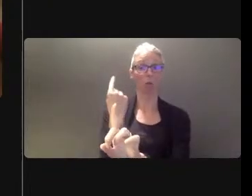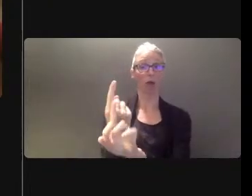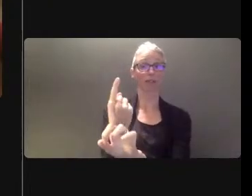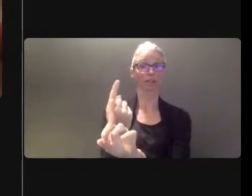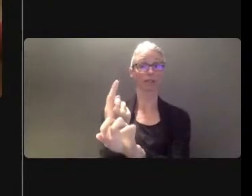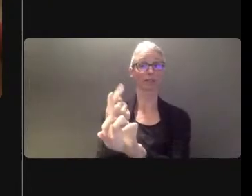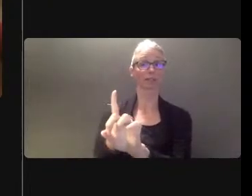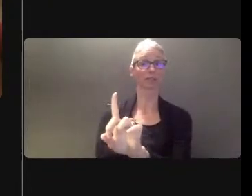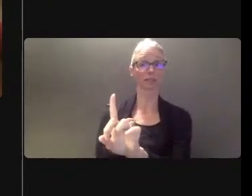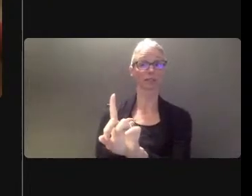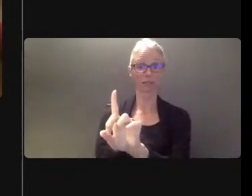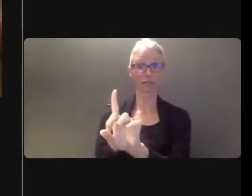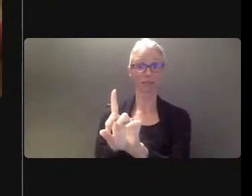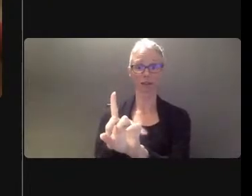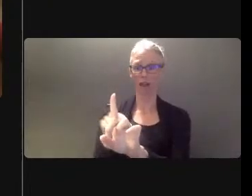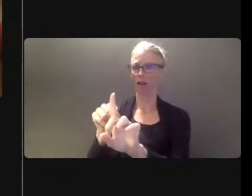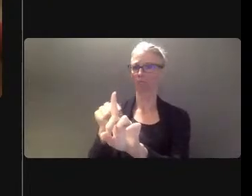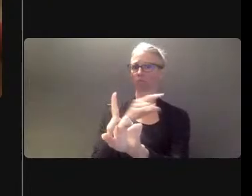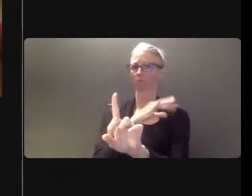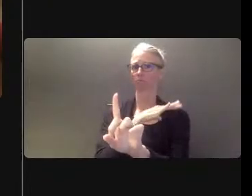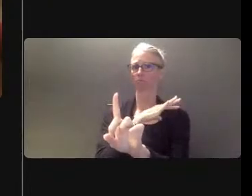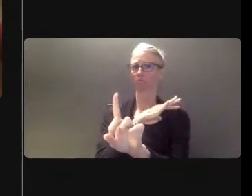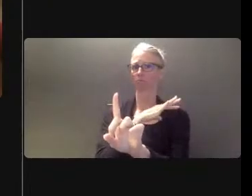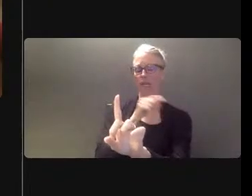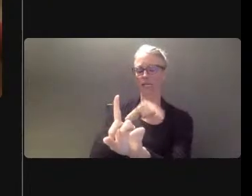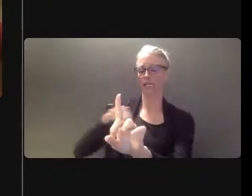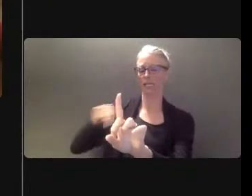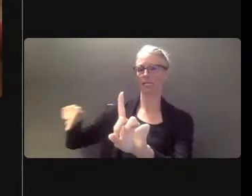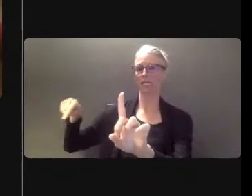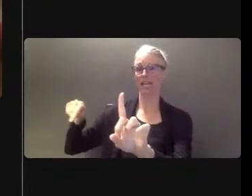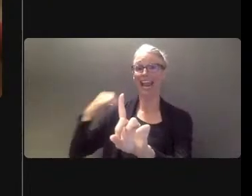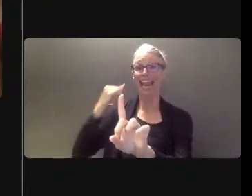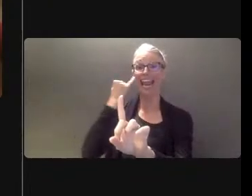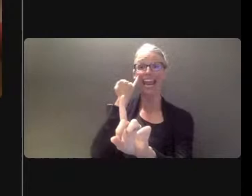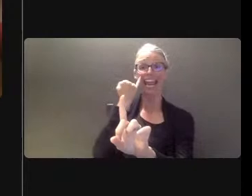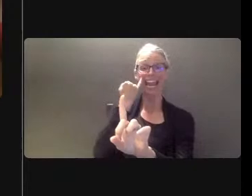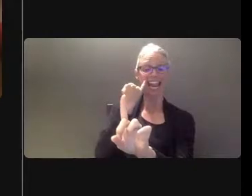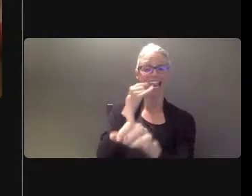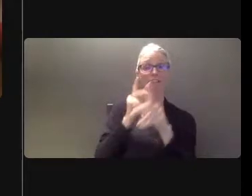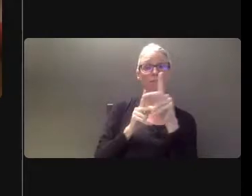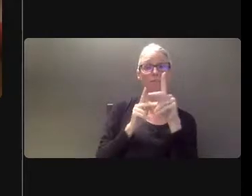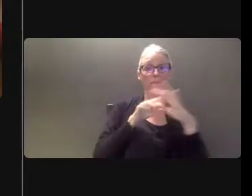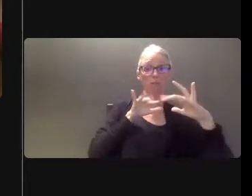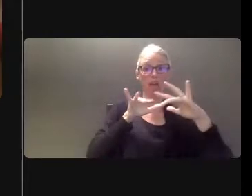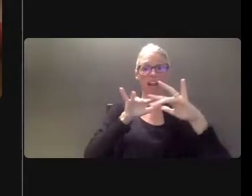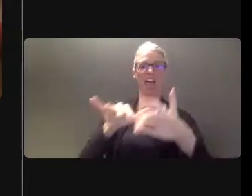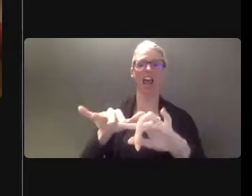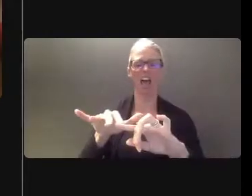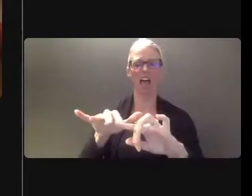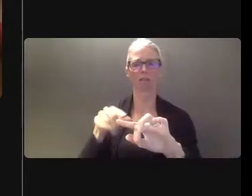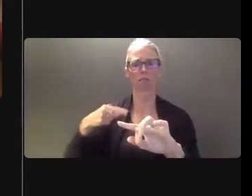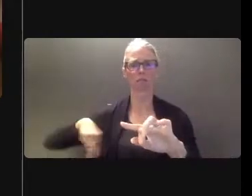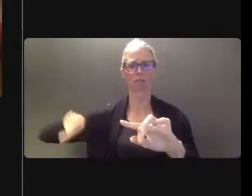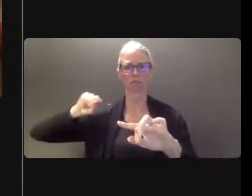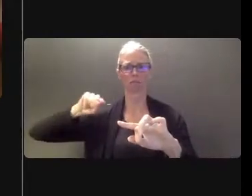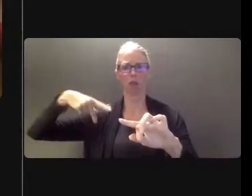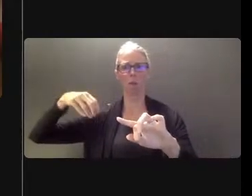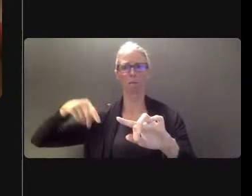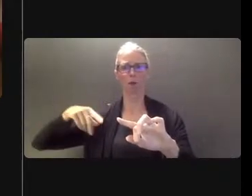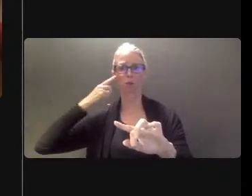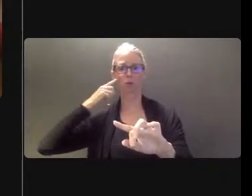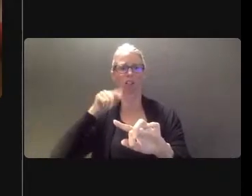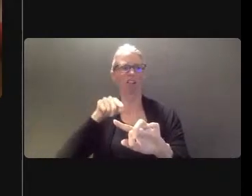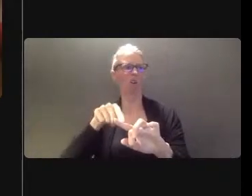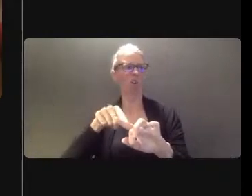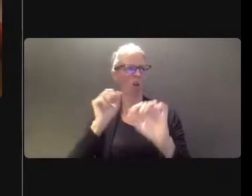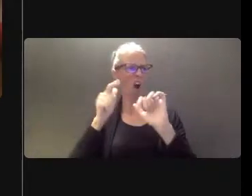friendly path that's really usable, everybody flocks to it, goes to it, but then other parks are going to go, all right, let's make ours accessible. And